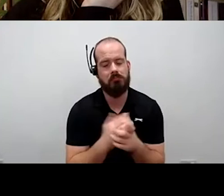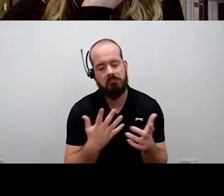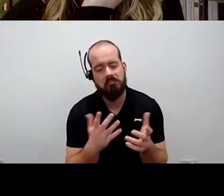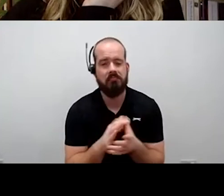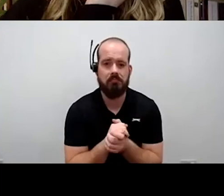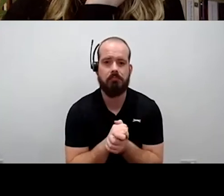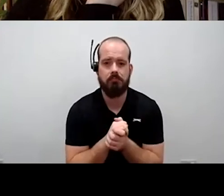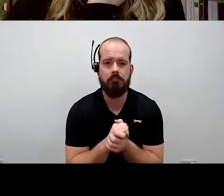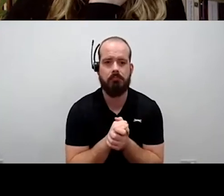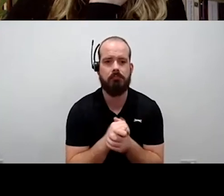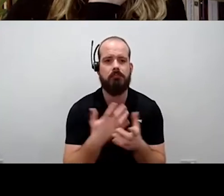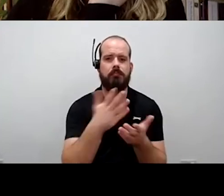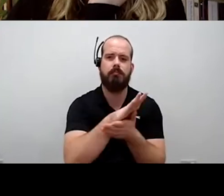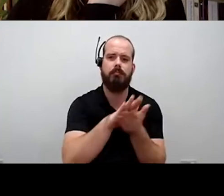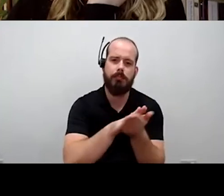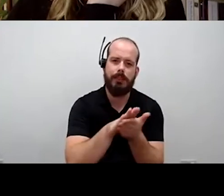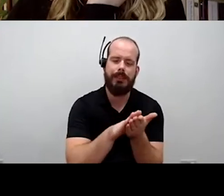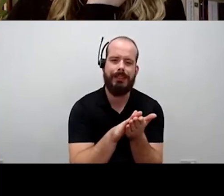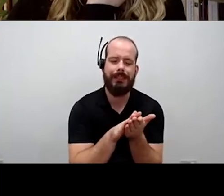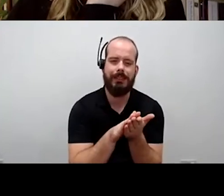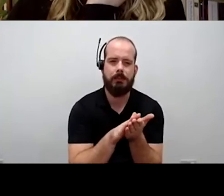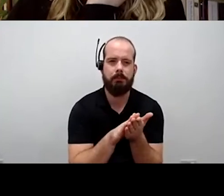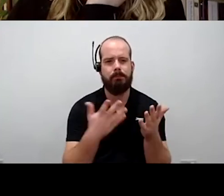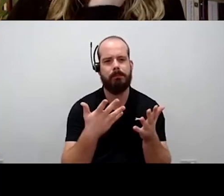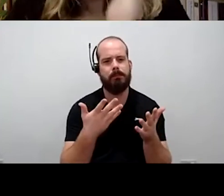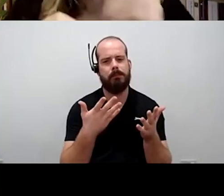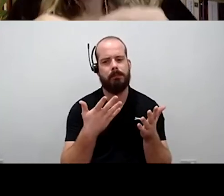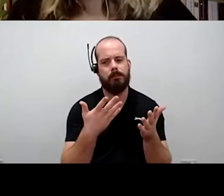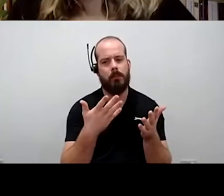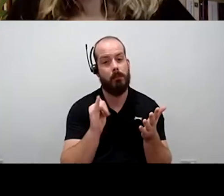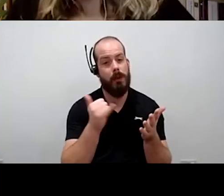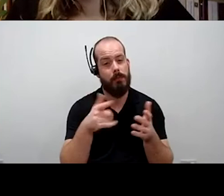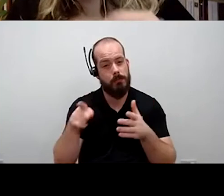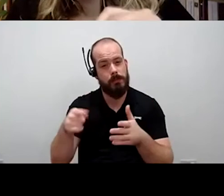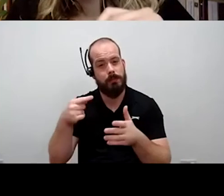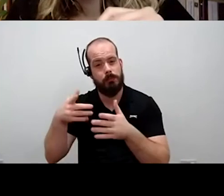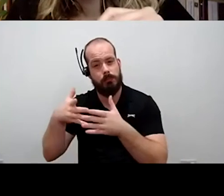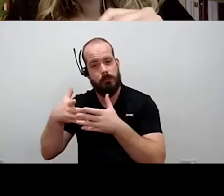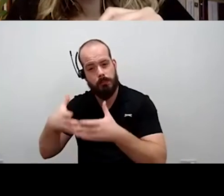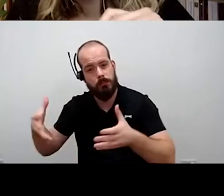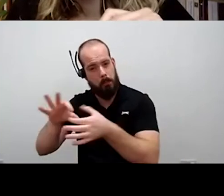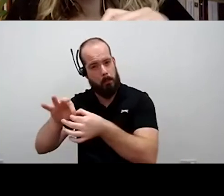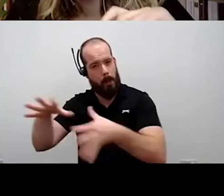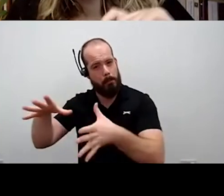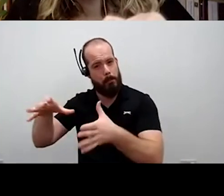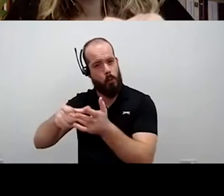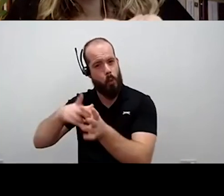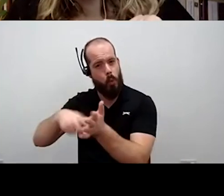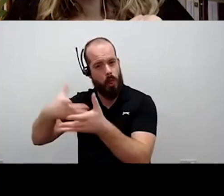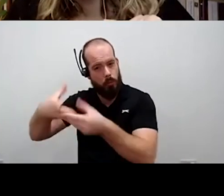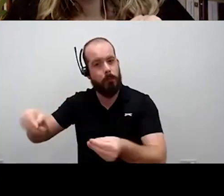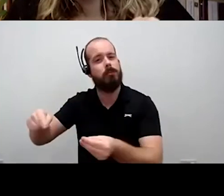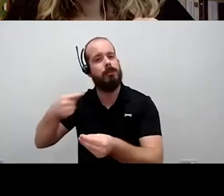yeah, so it may have been a little bit easier for the UK, but I mean, easier also because of, I don't know,